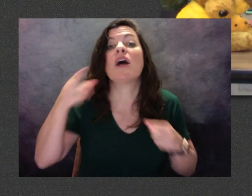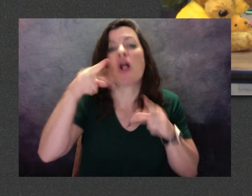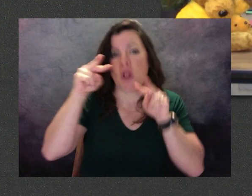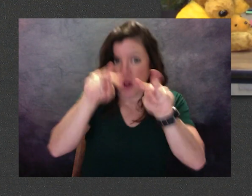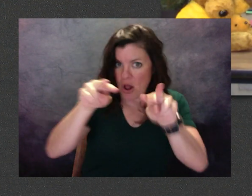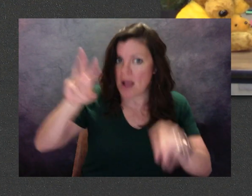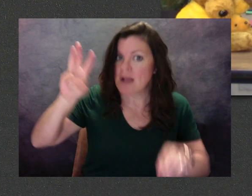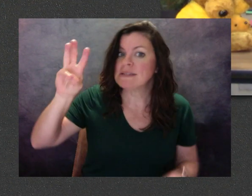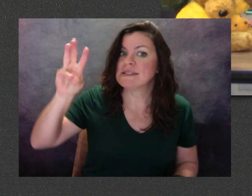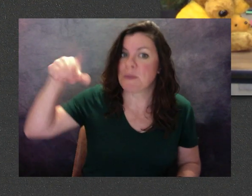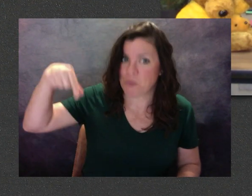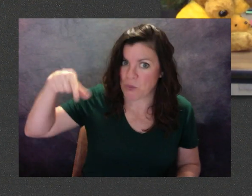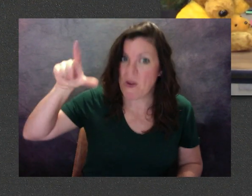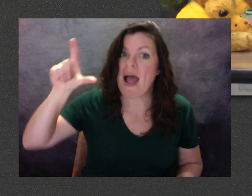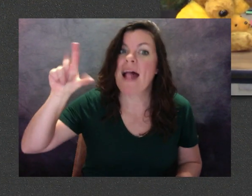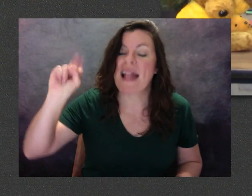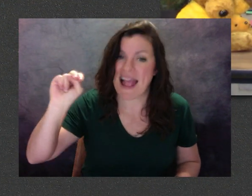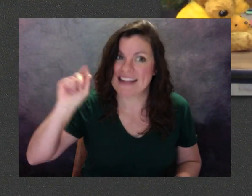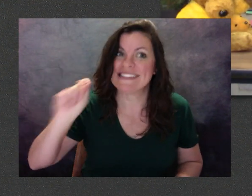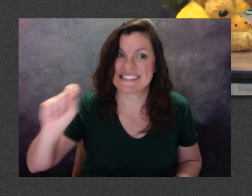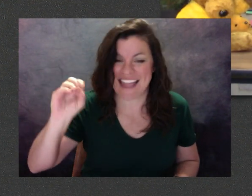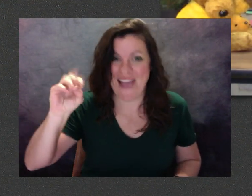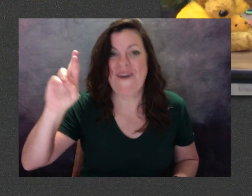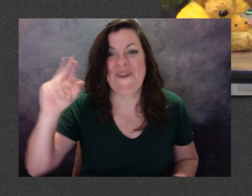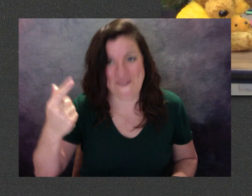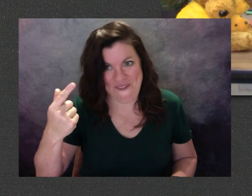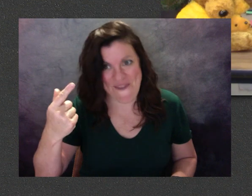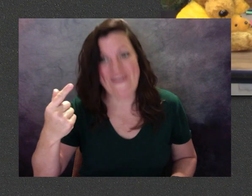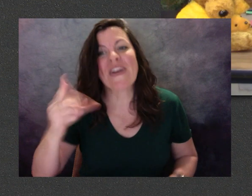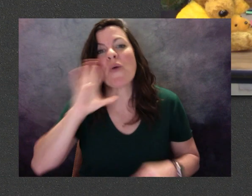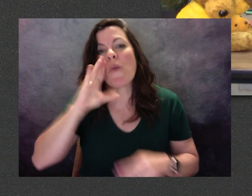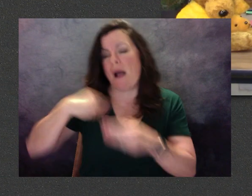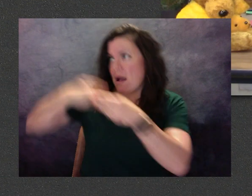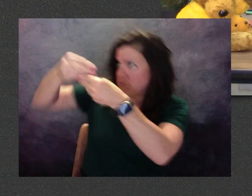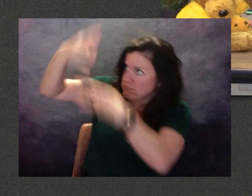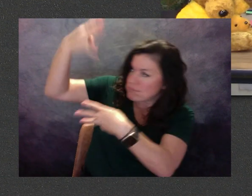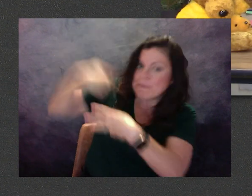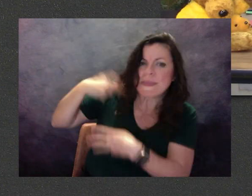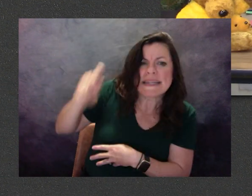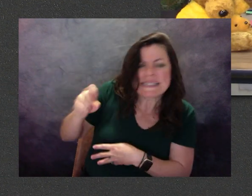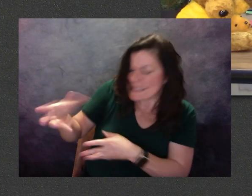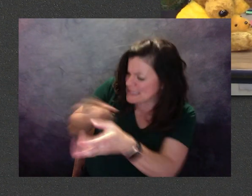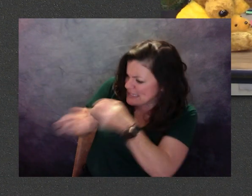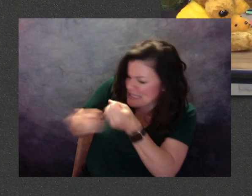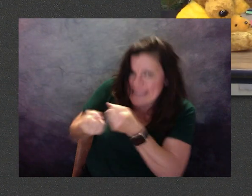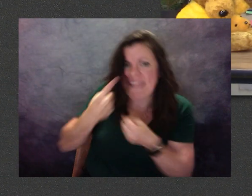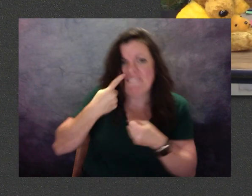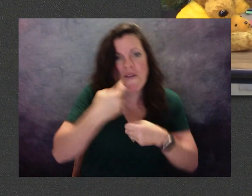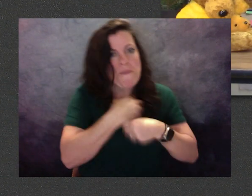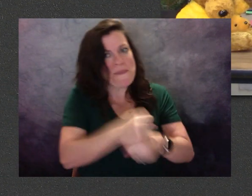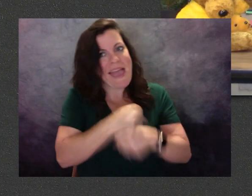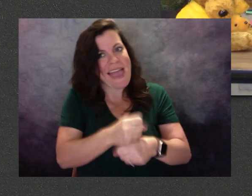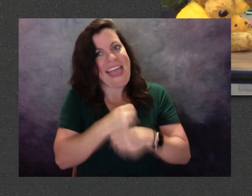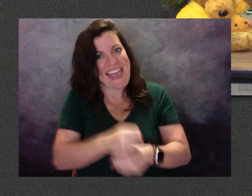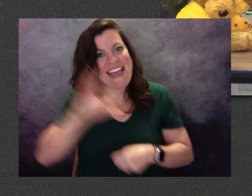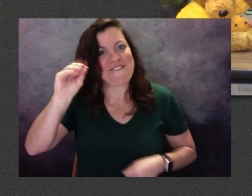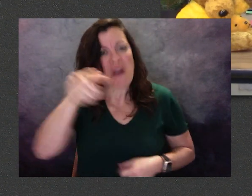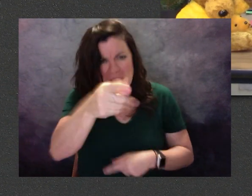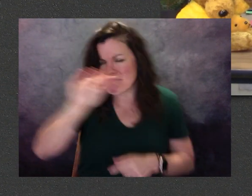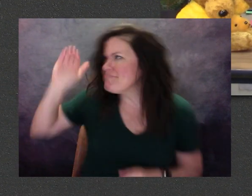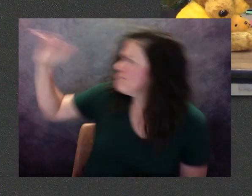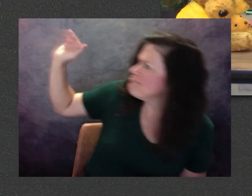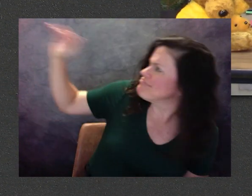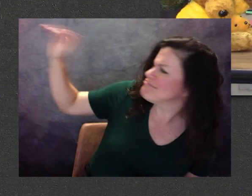craft and you can make it. Just tell your grown-up, all right? Remember, friends, keep reading, keep